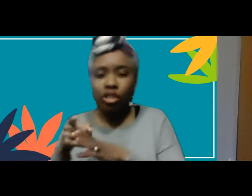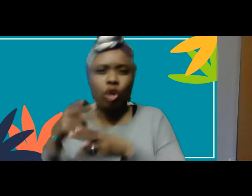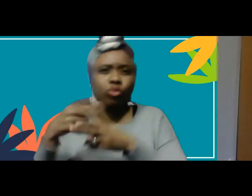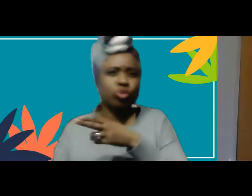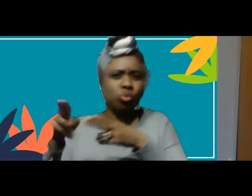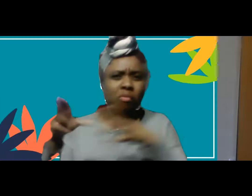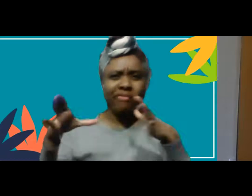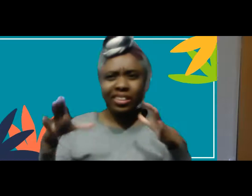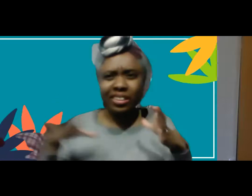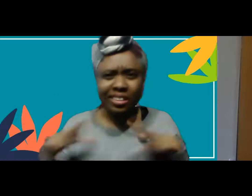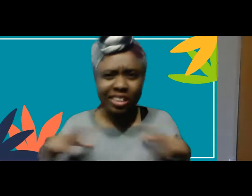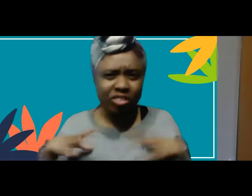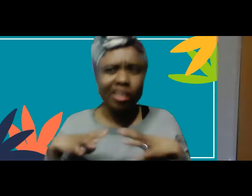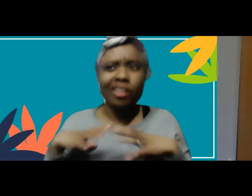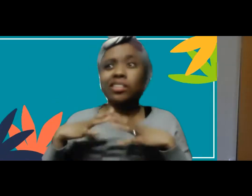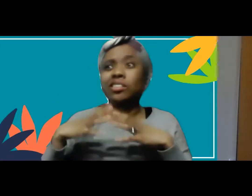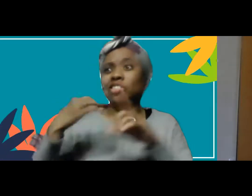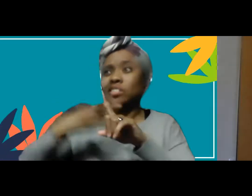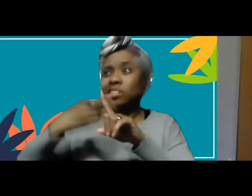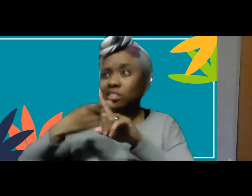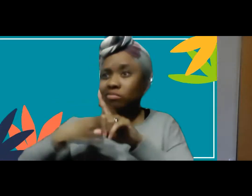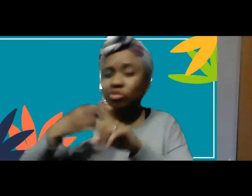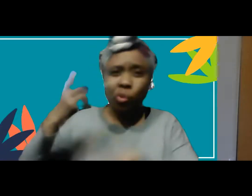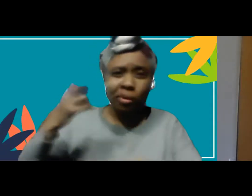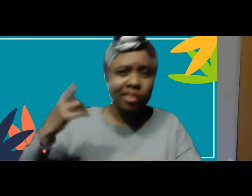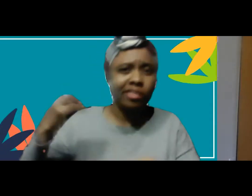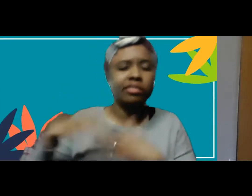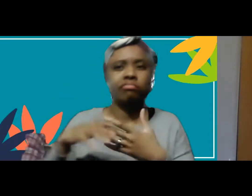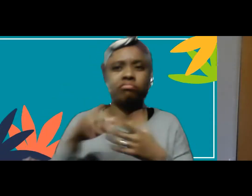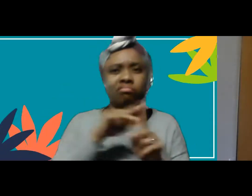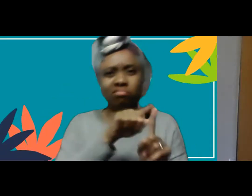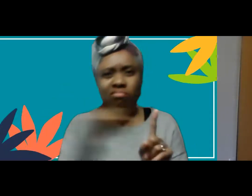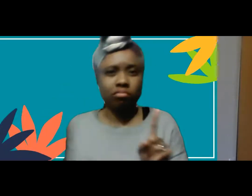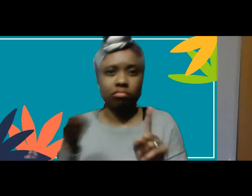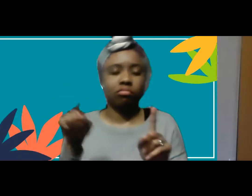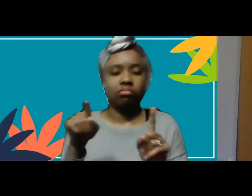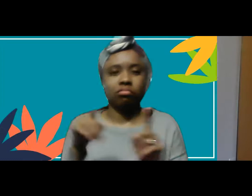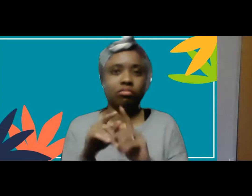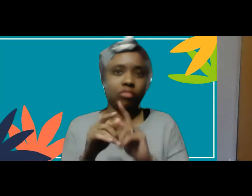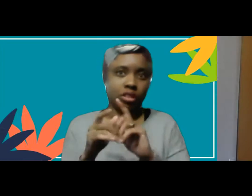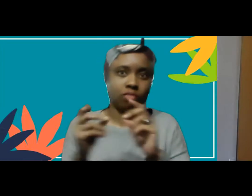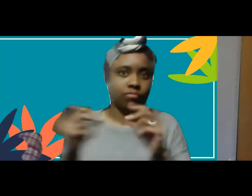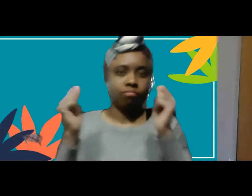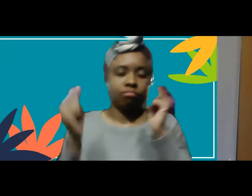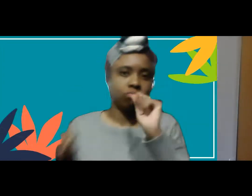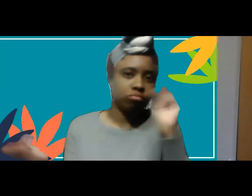industry, these systems of harm in a non-carceral just transition. And